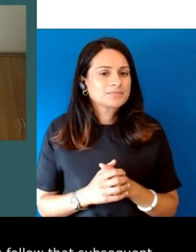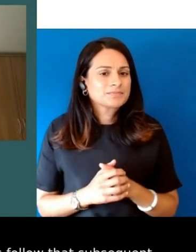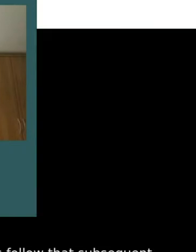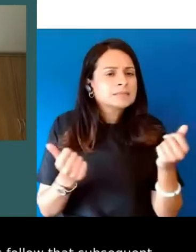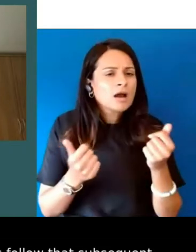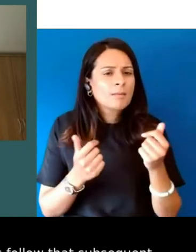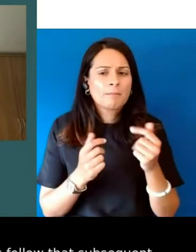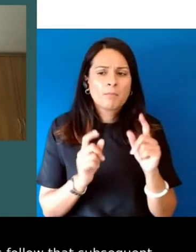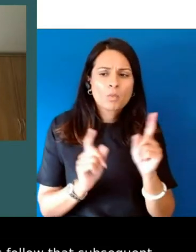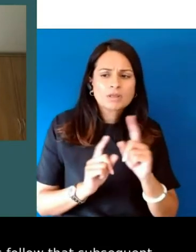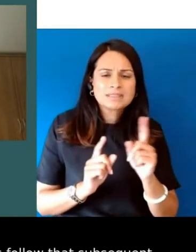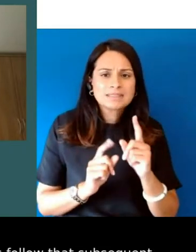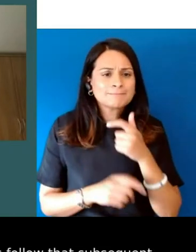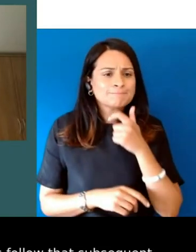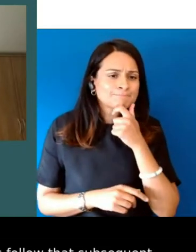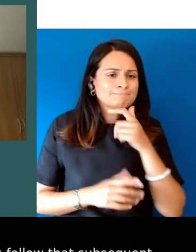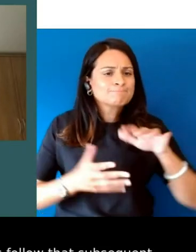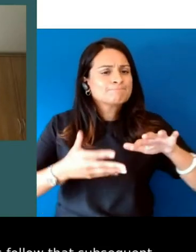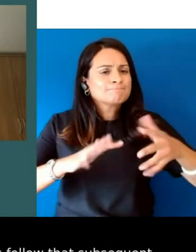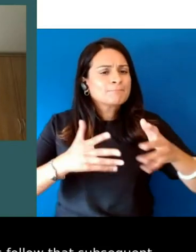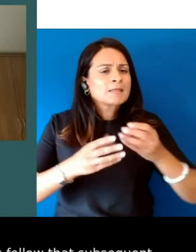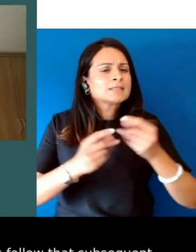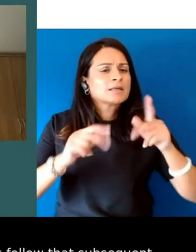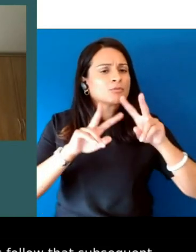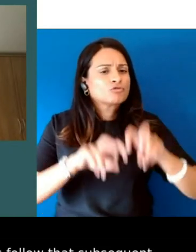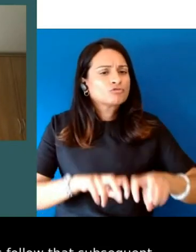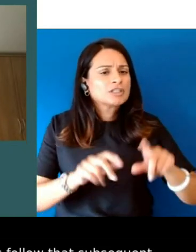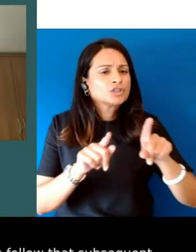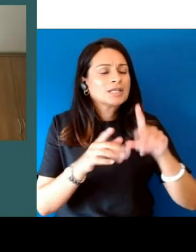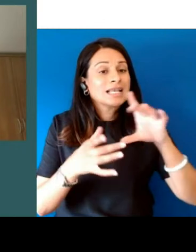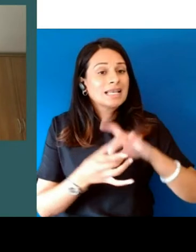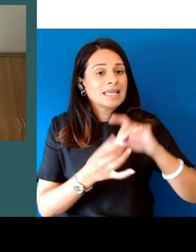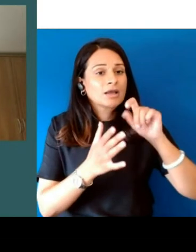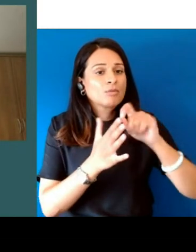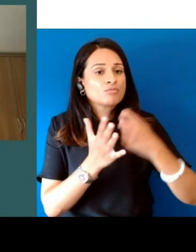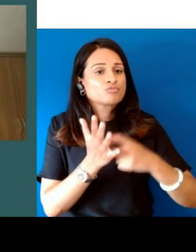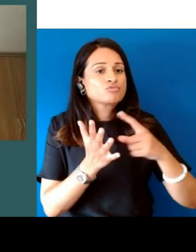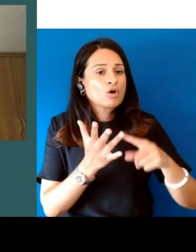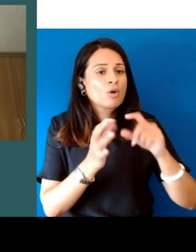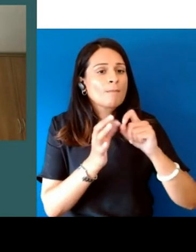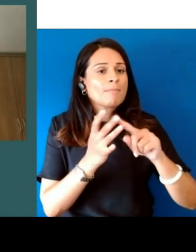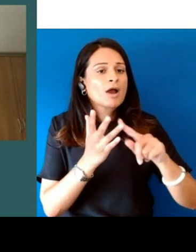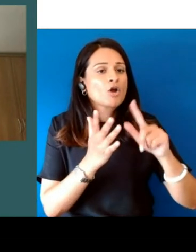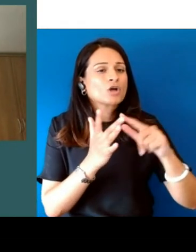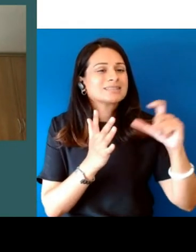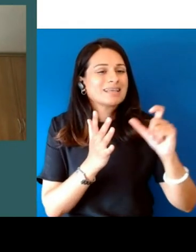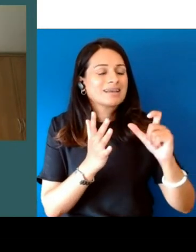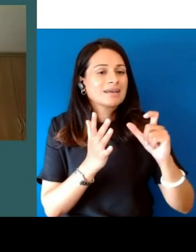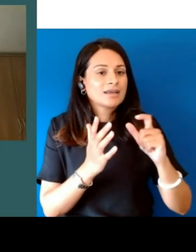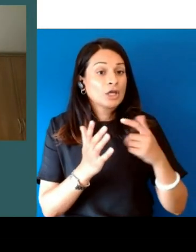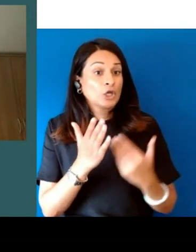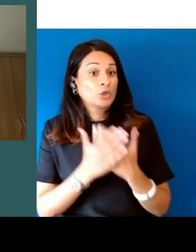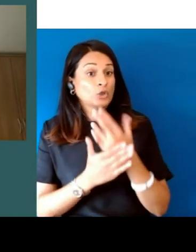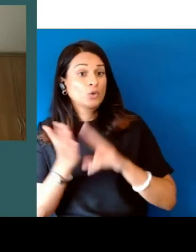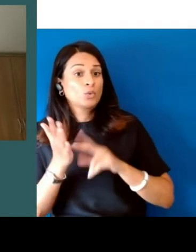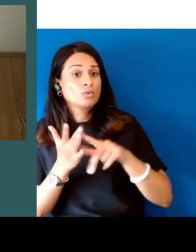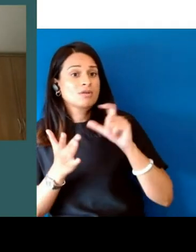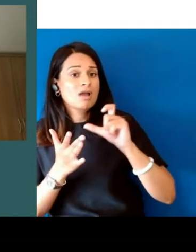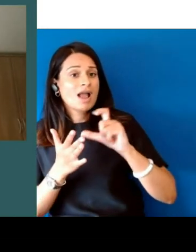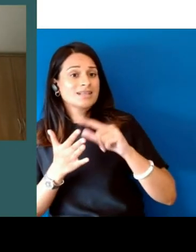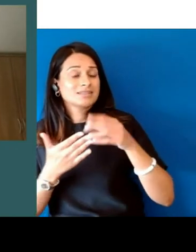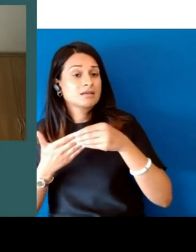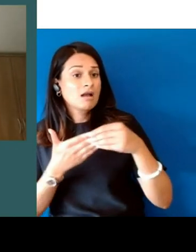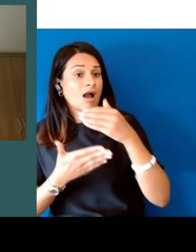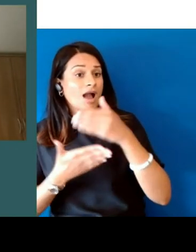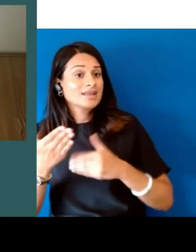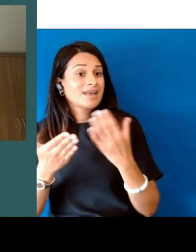a reasonable amount of research on probiotics the problem is and we've just had the new dice nice guidance out so it's very useful to